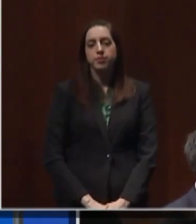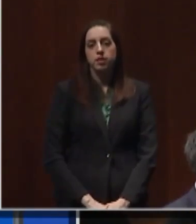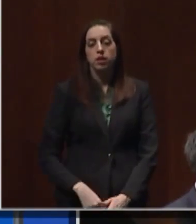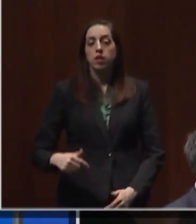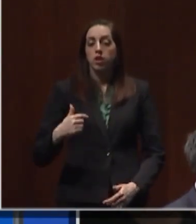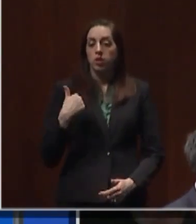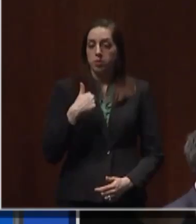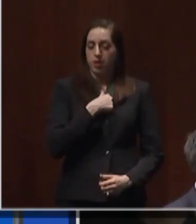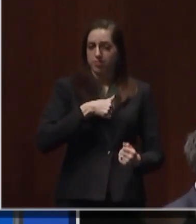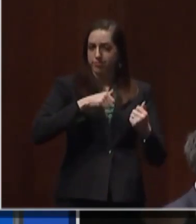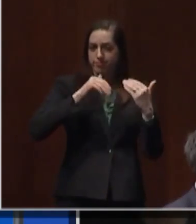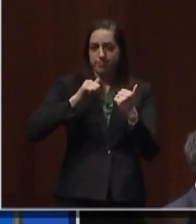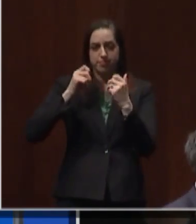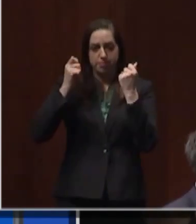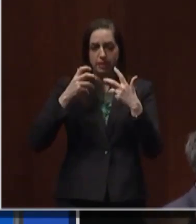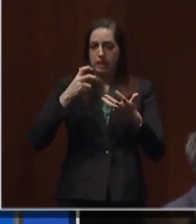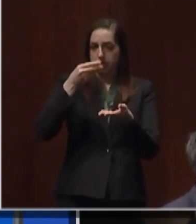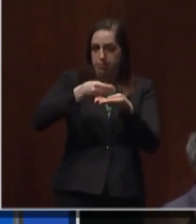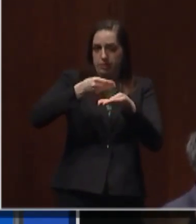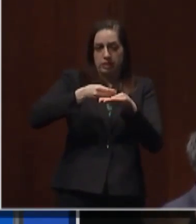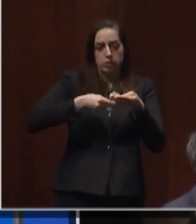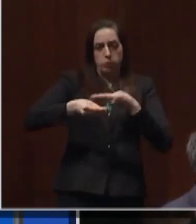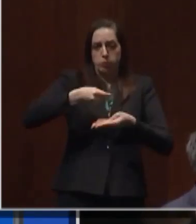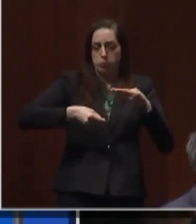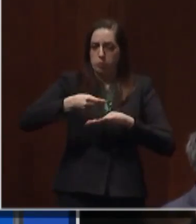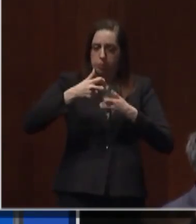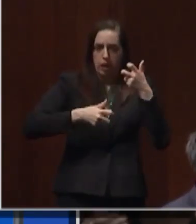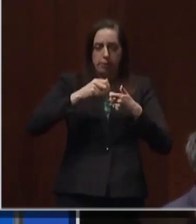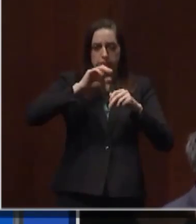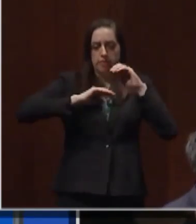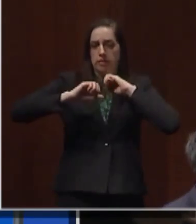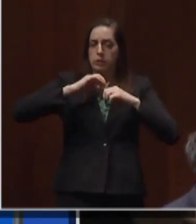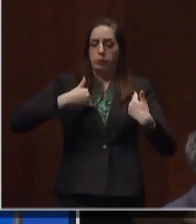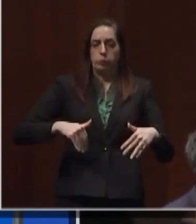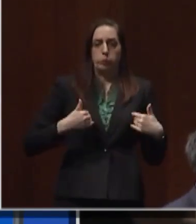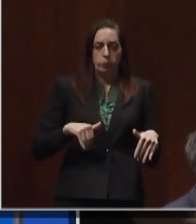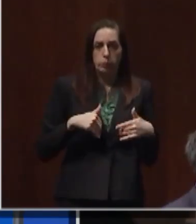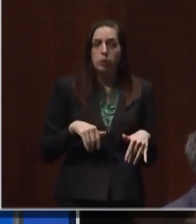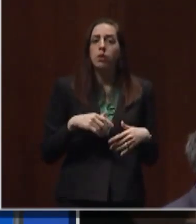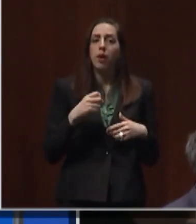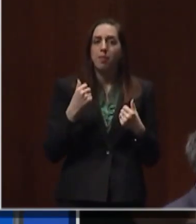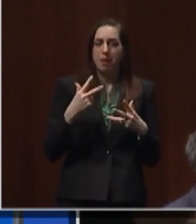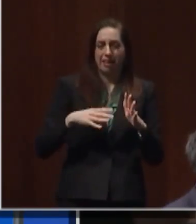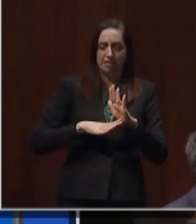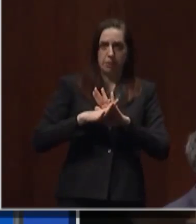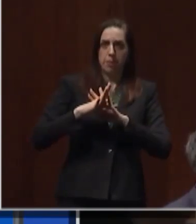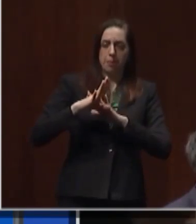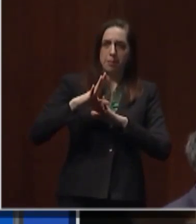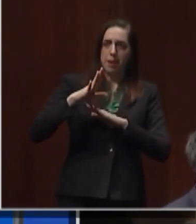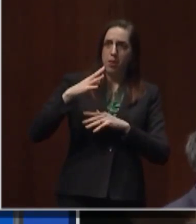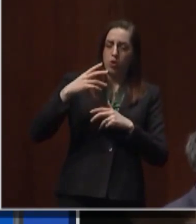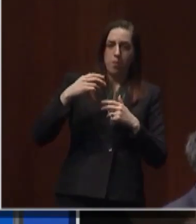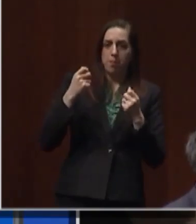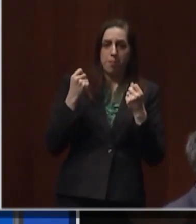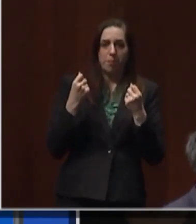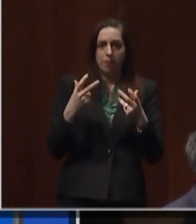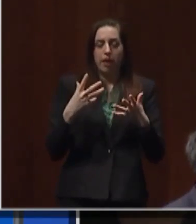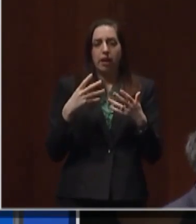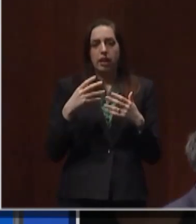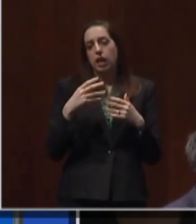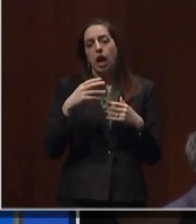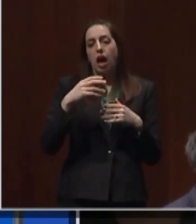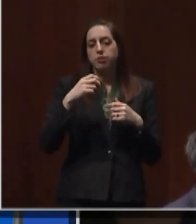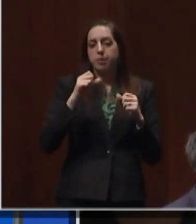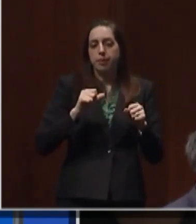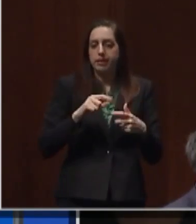We face a number of financial challenges. The debt service that spikes in 2018, our growing unfunded